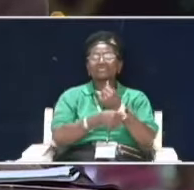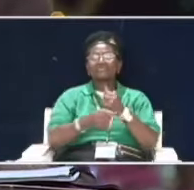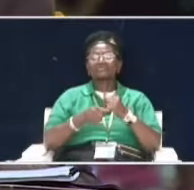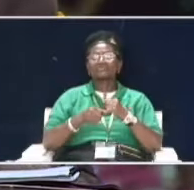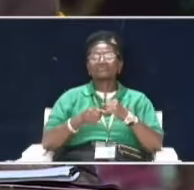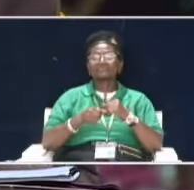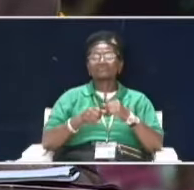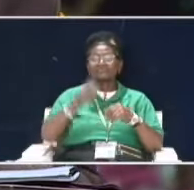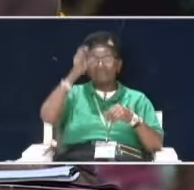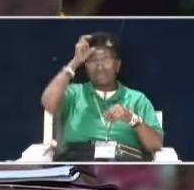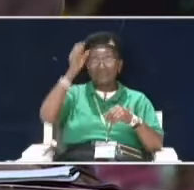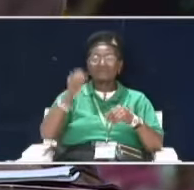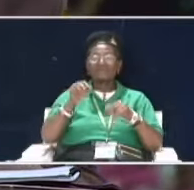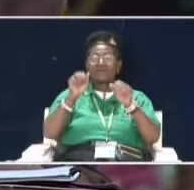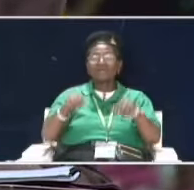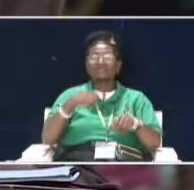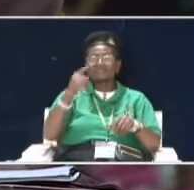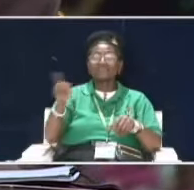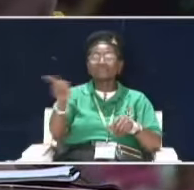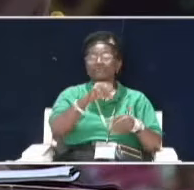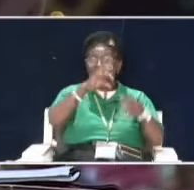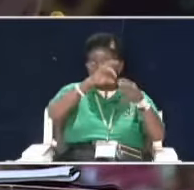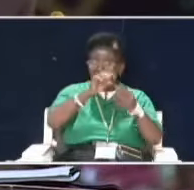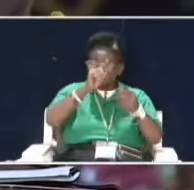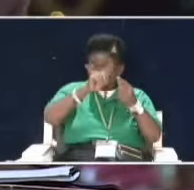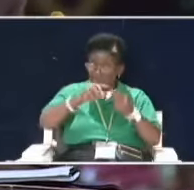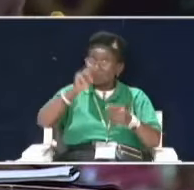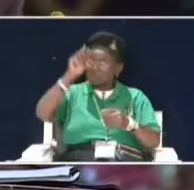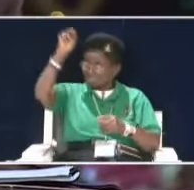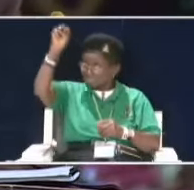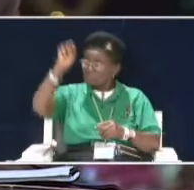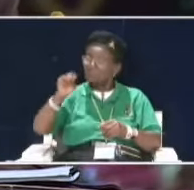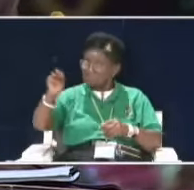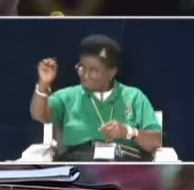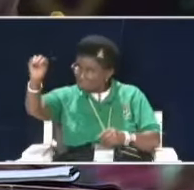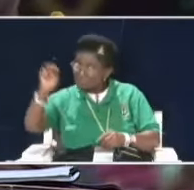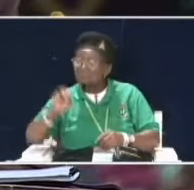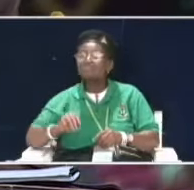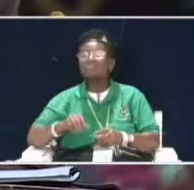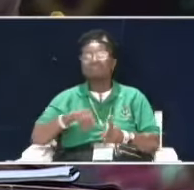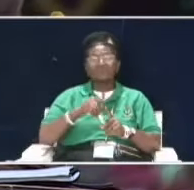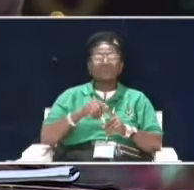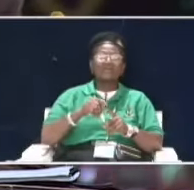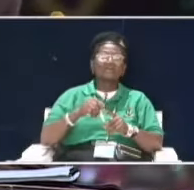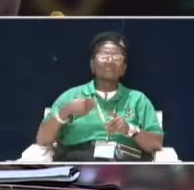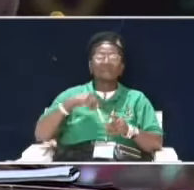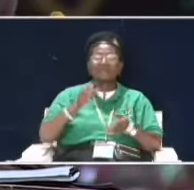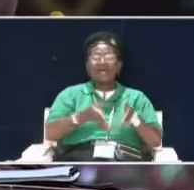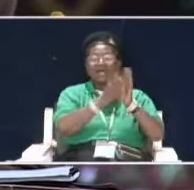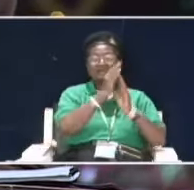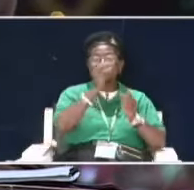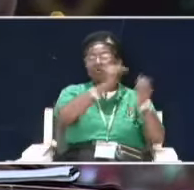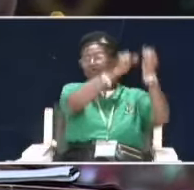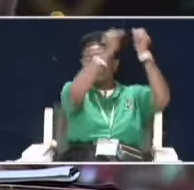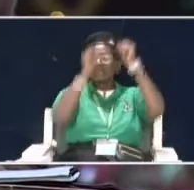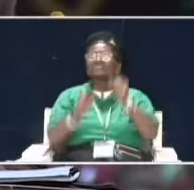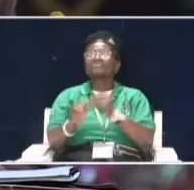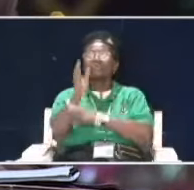The devil can say you belong to him. And when we ask the Almighty God to set you